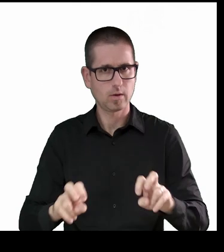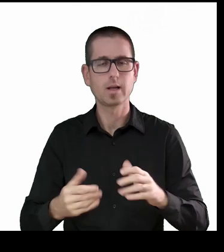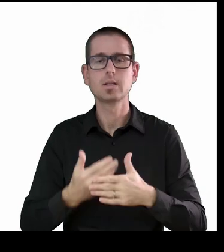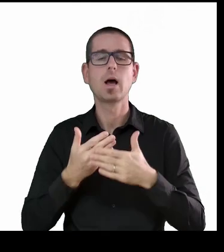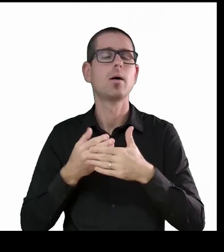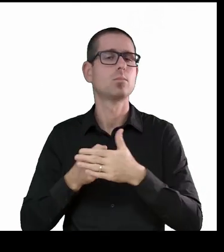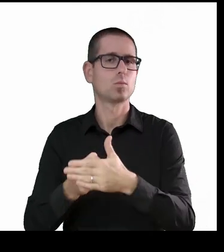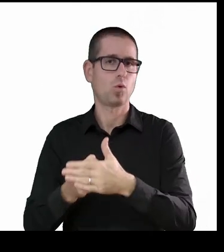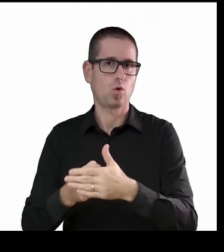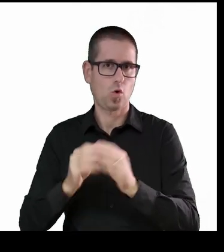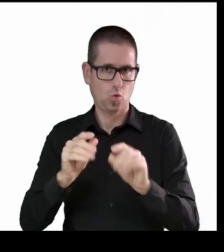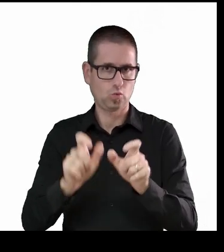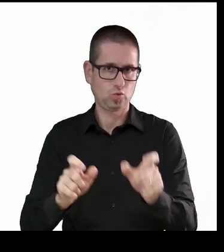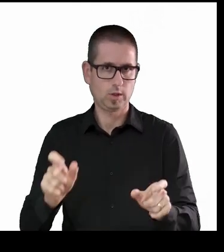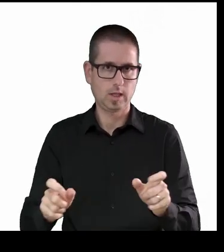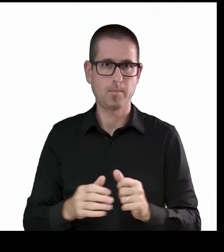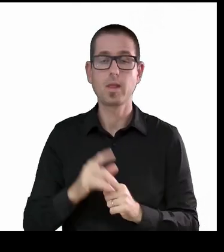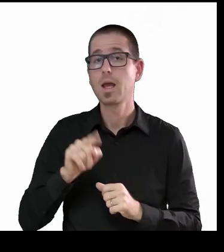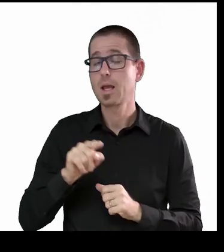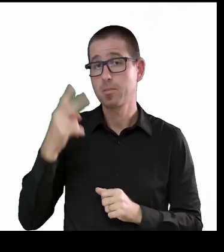teaching. And of course,